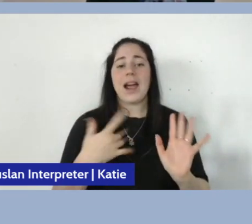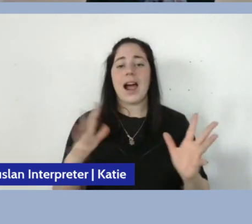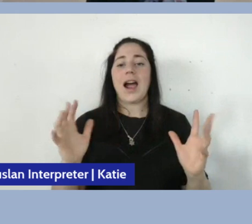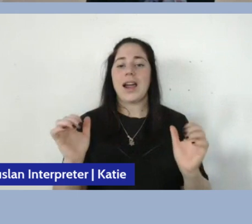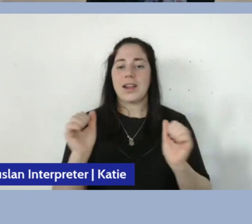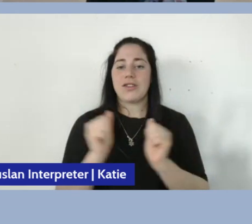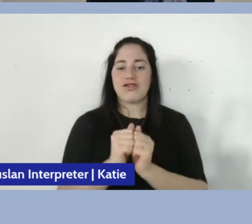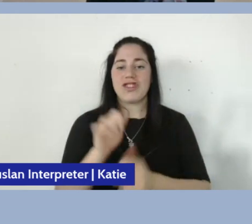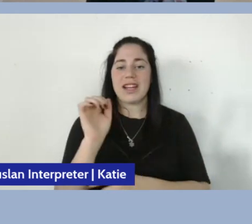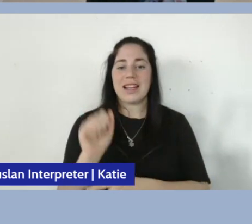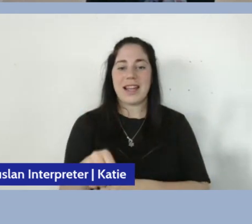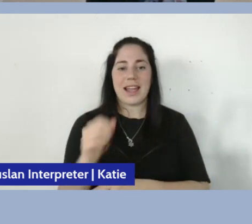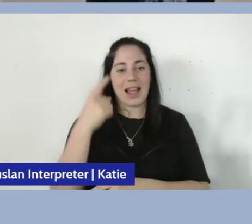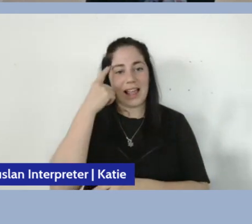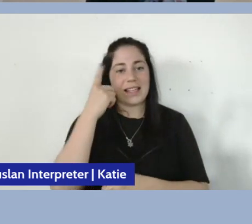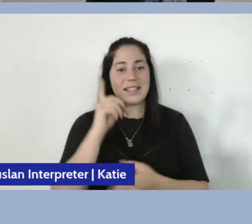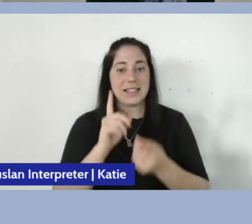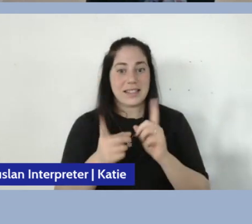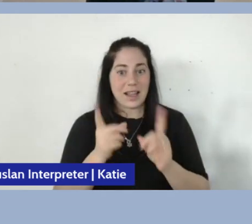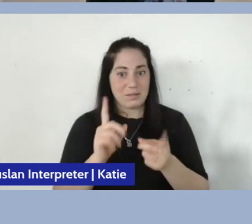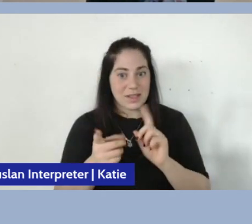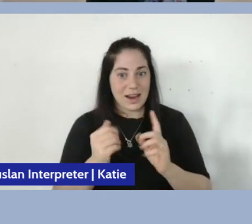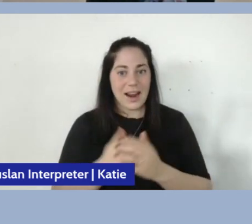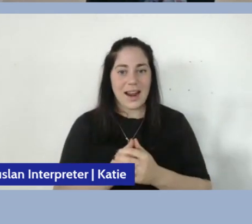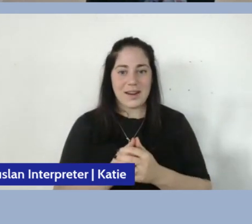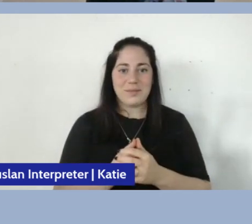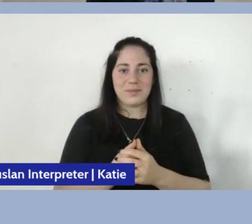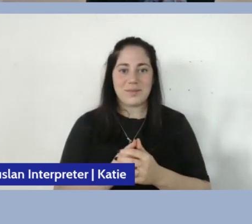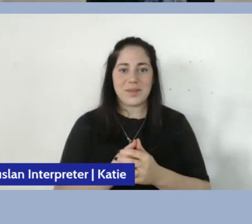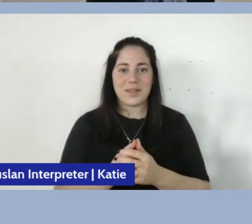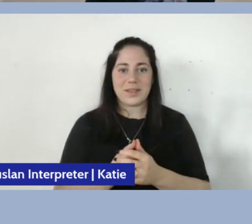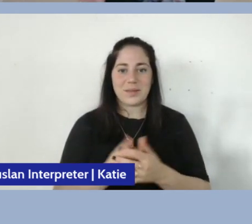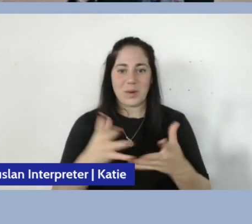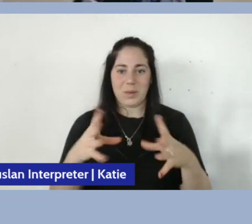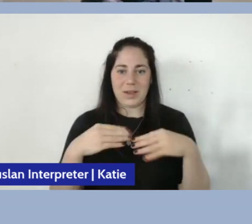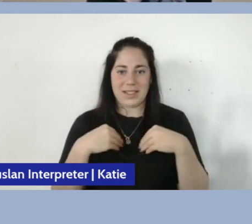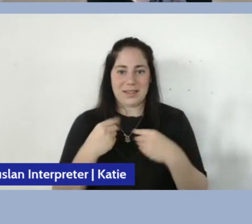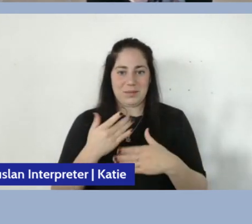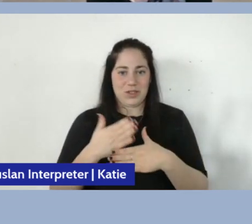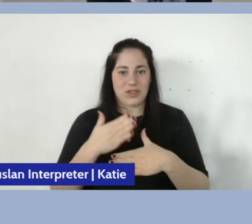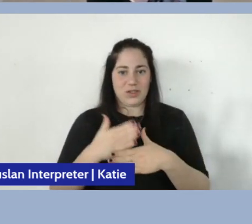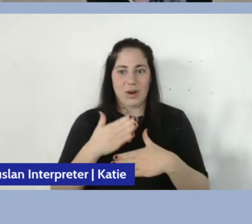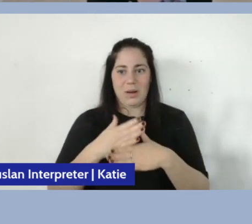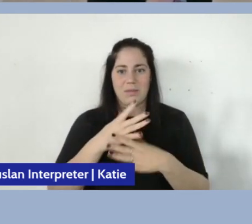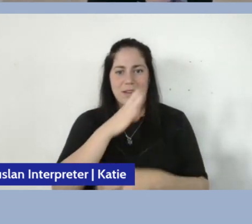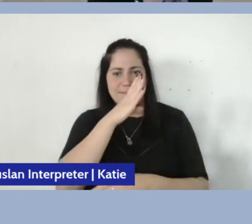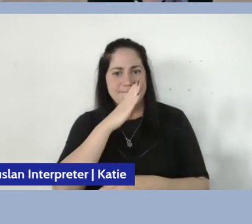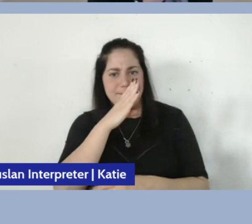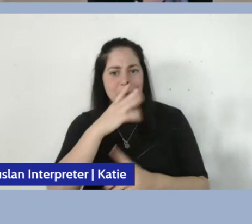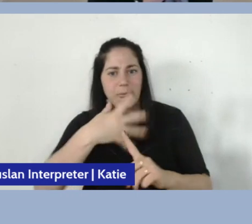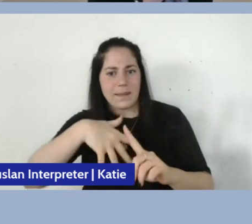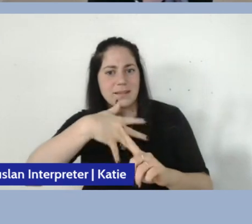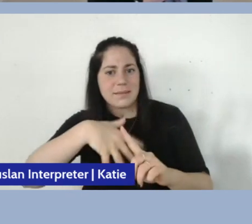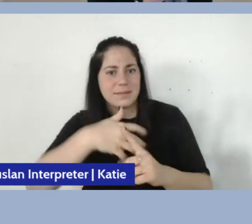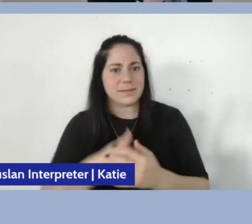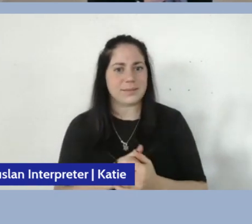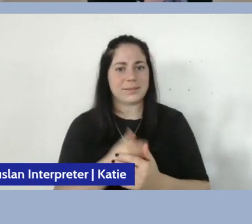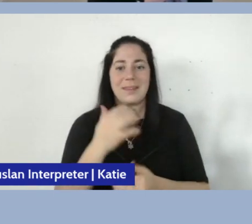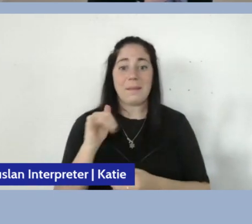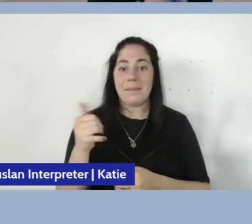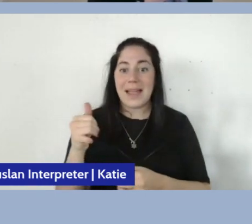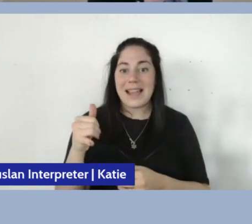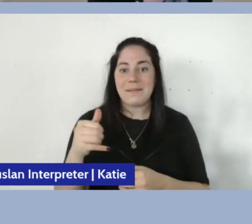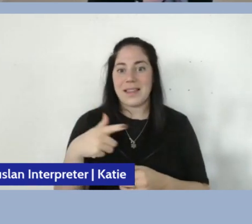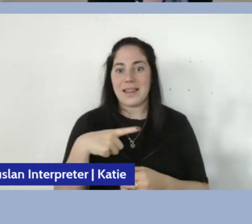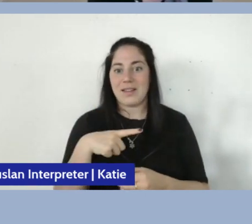And I think that sometimes when we're given a job, we don't understand the background. So there may be reasons.